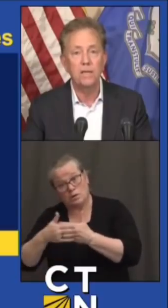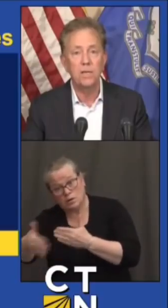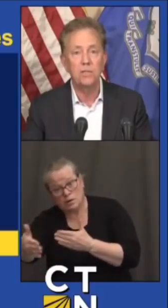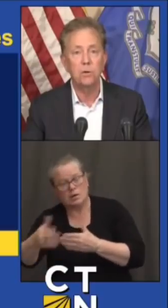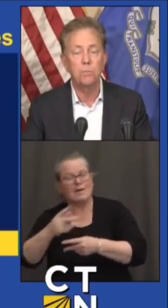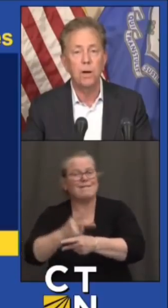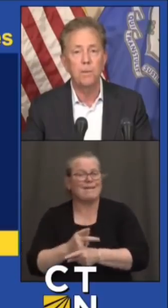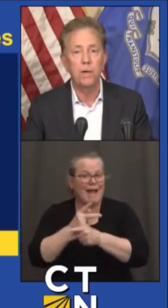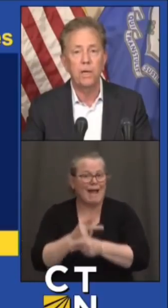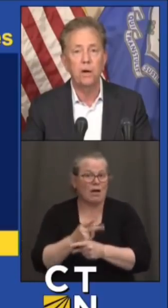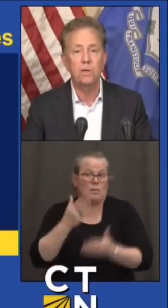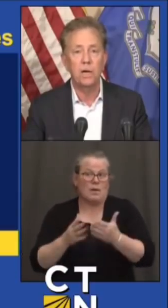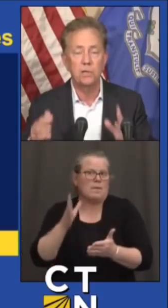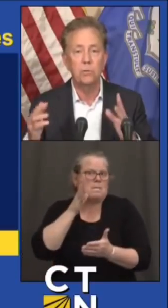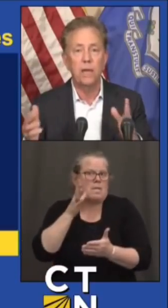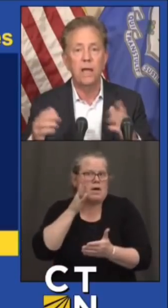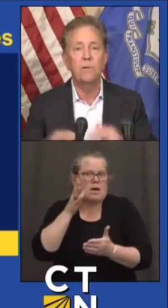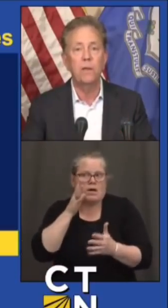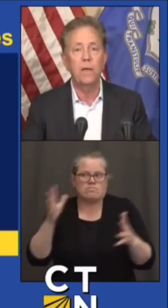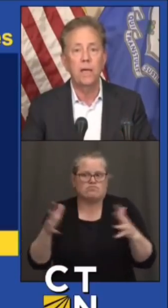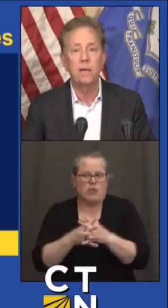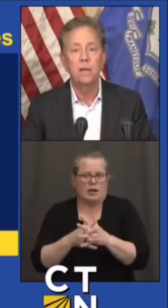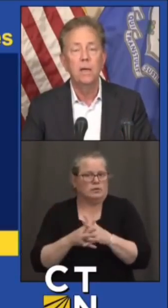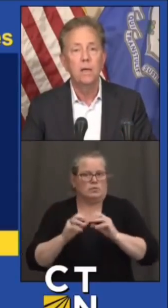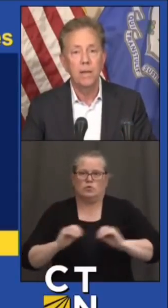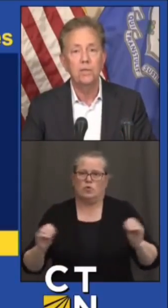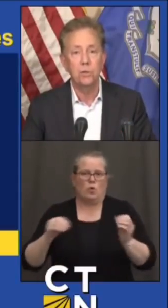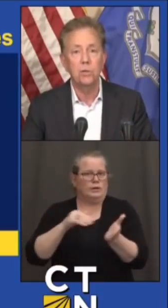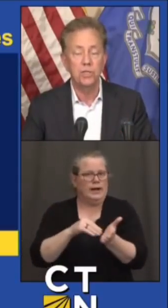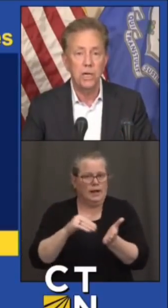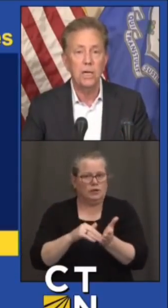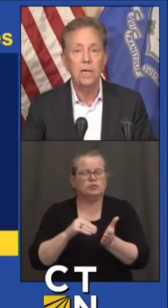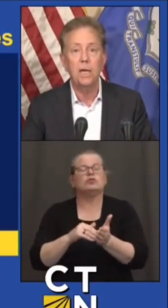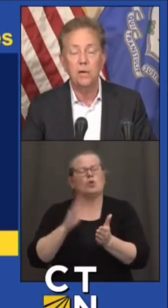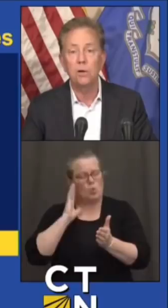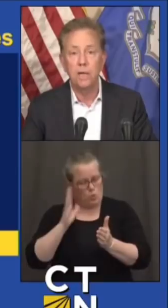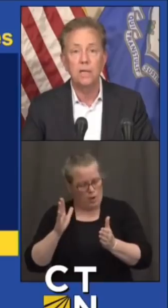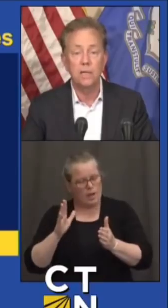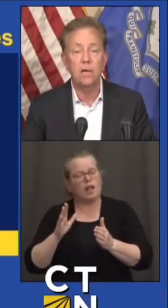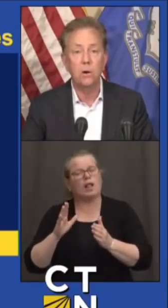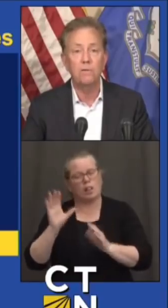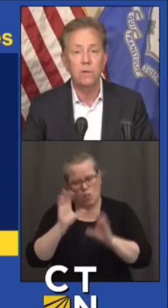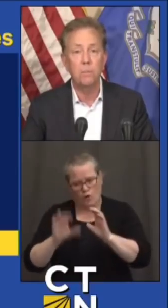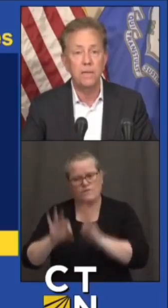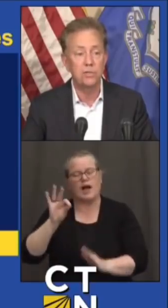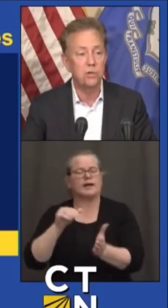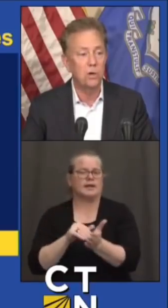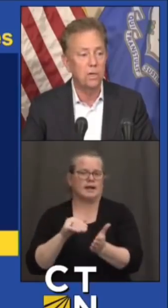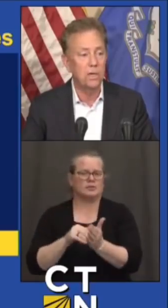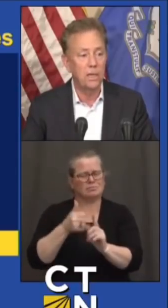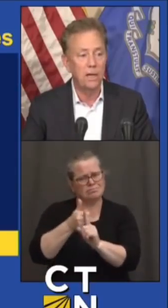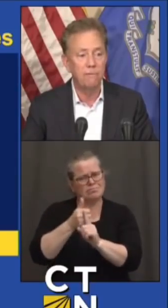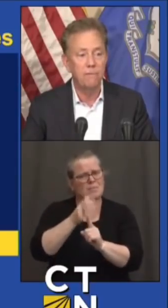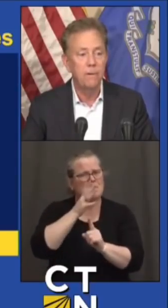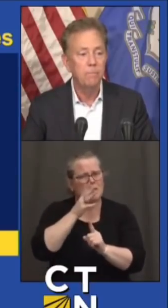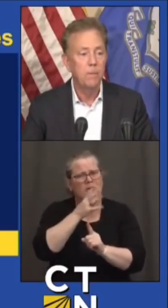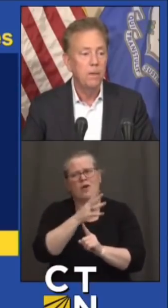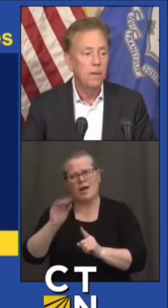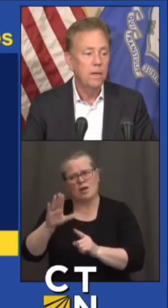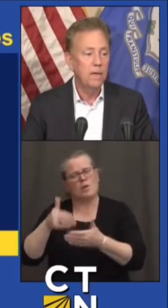have access to a primary care doc, doing everything we can to make sure she and her kid get off to the best start in